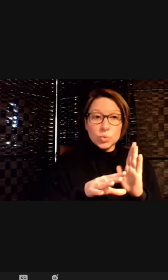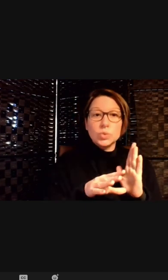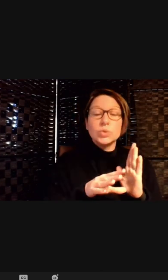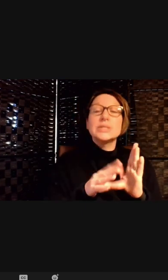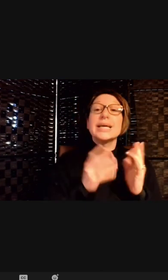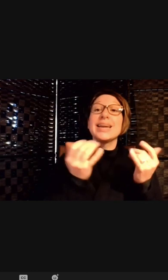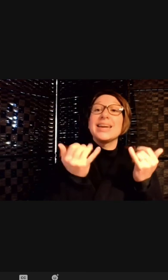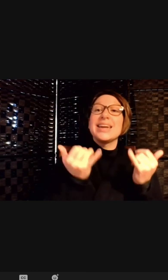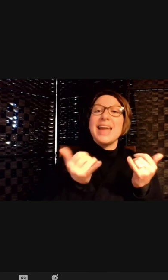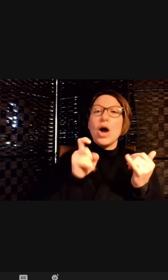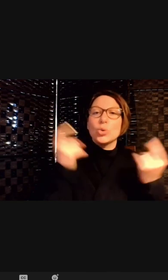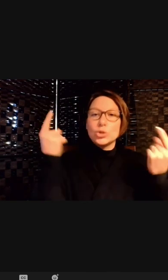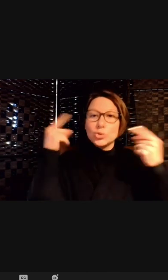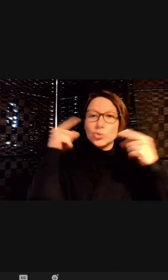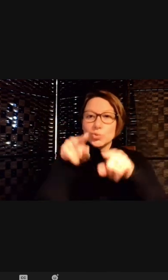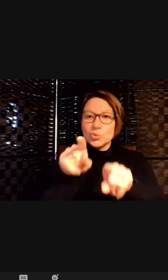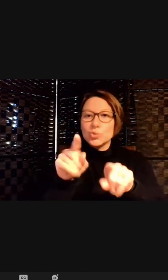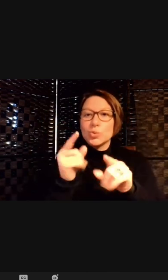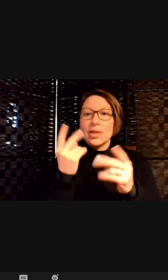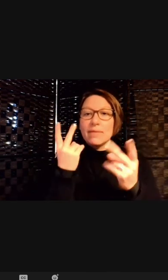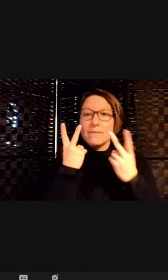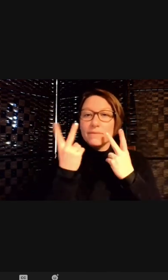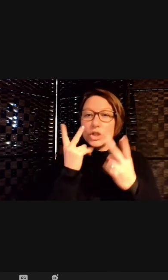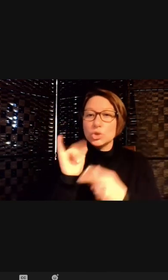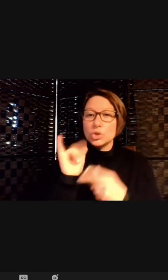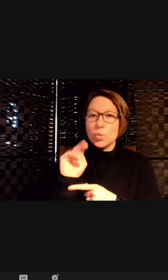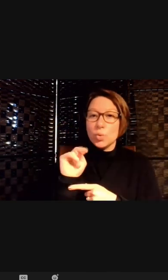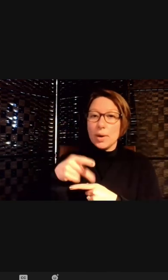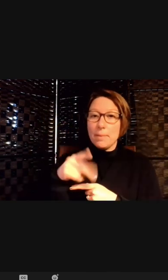when you need to align the visual input